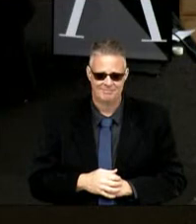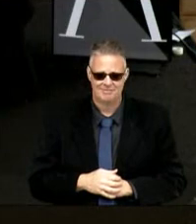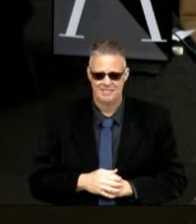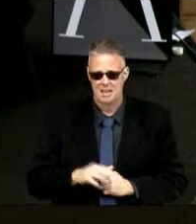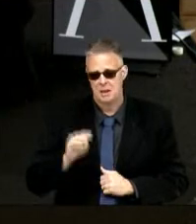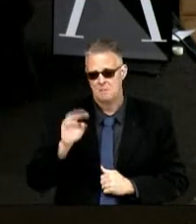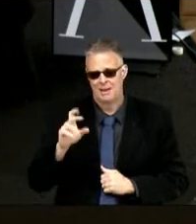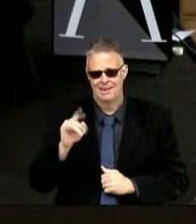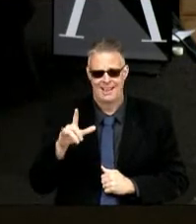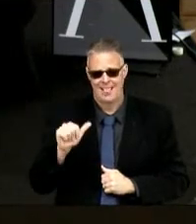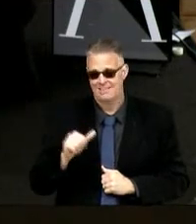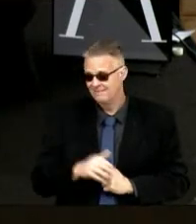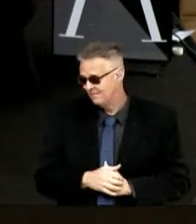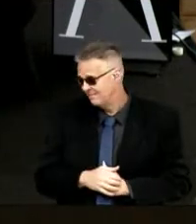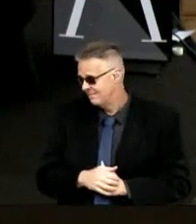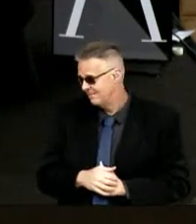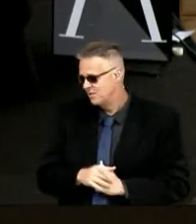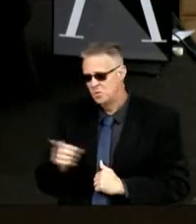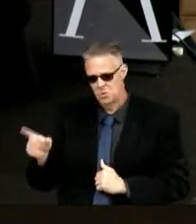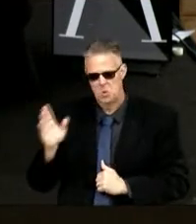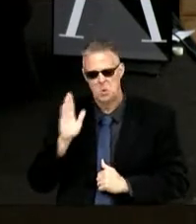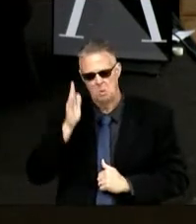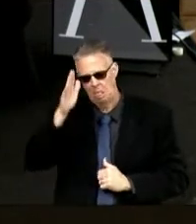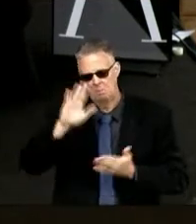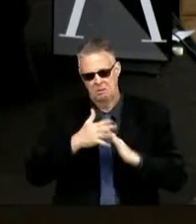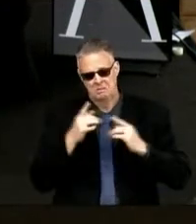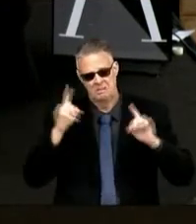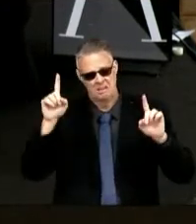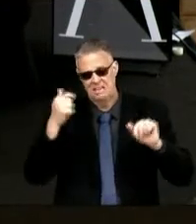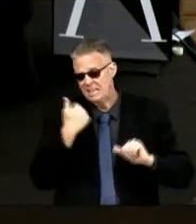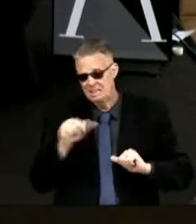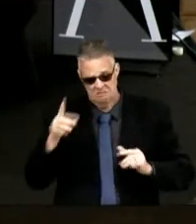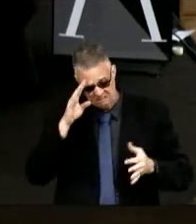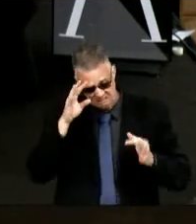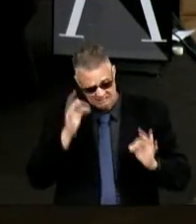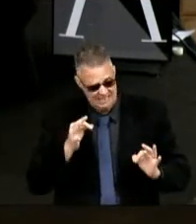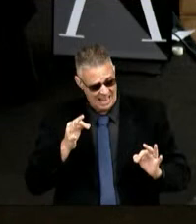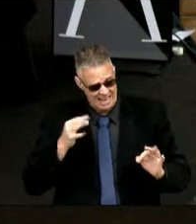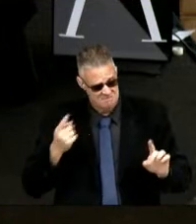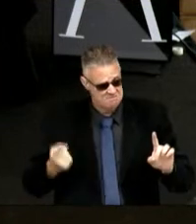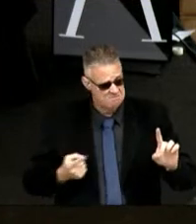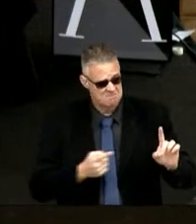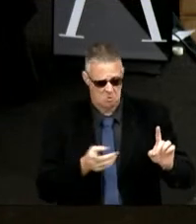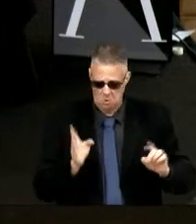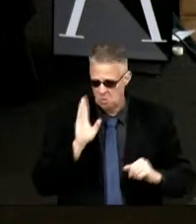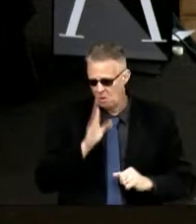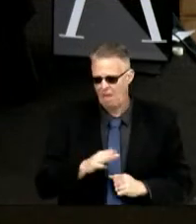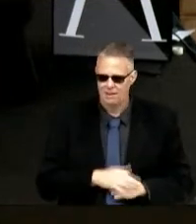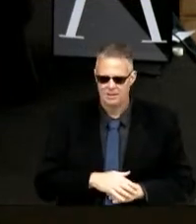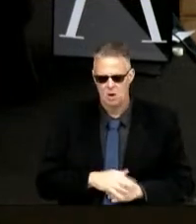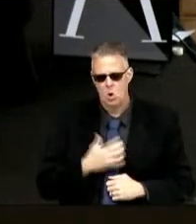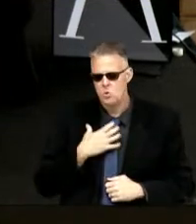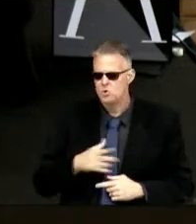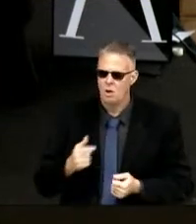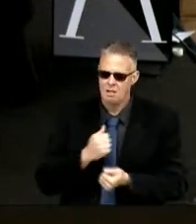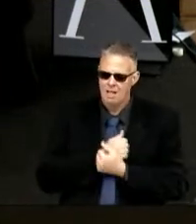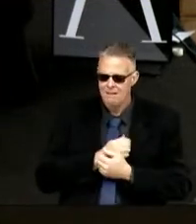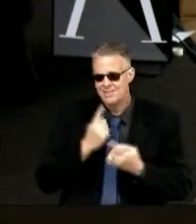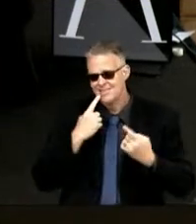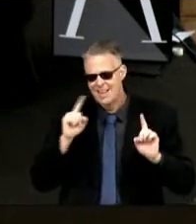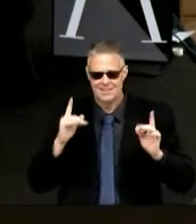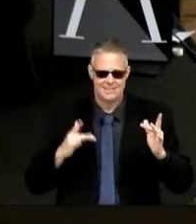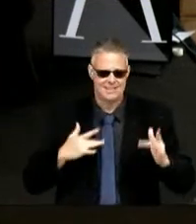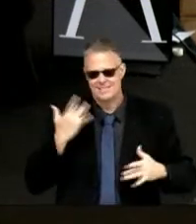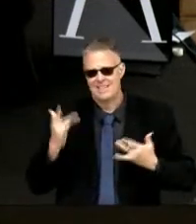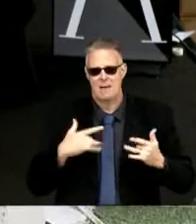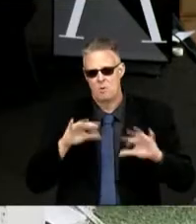Michaela, I believe you're going to be successful at anything you've put your mind to. I wish you all the love, success, and excitement